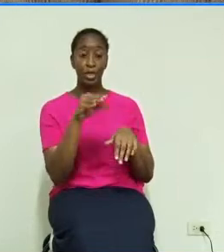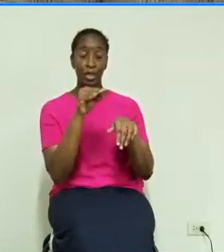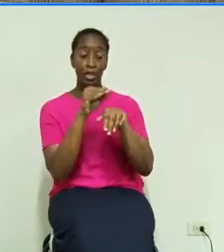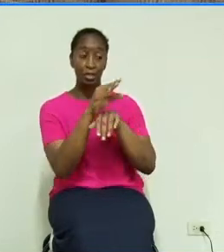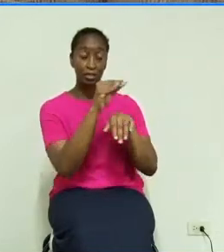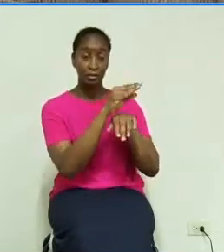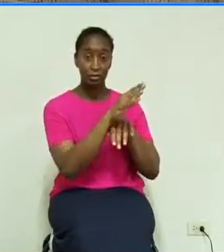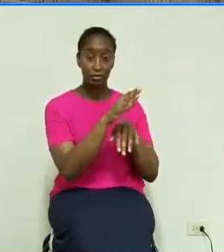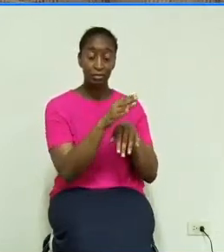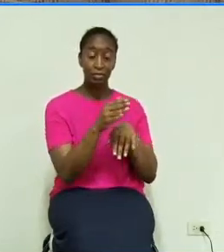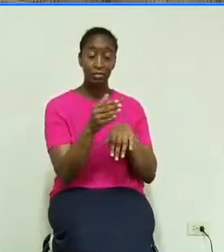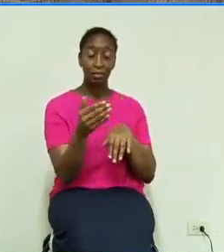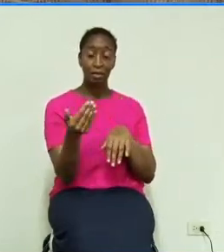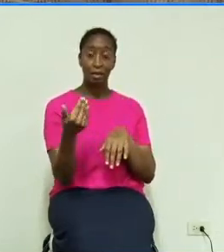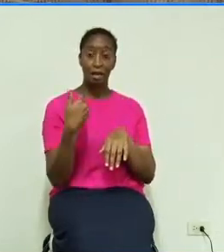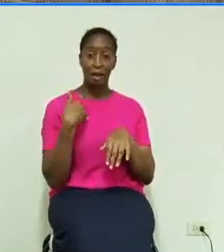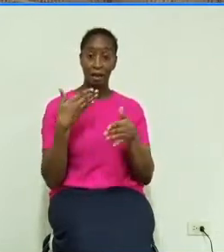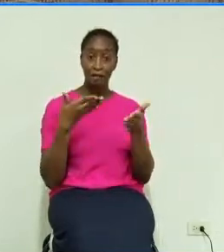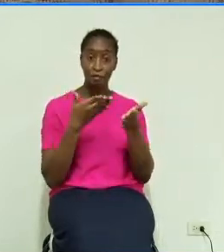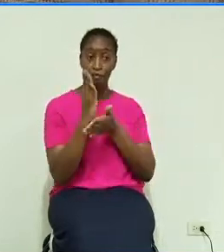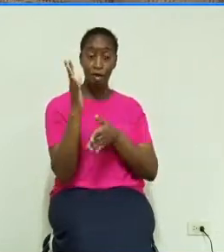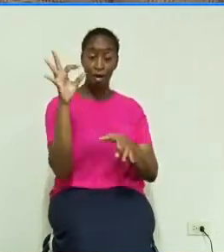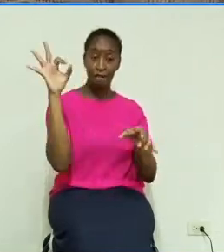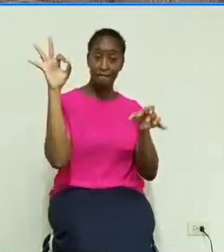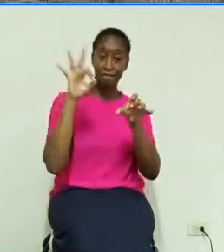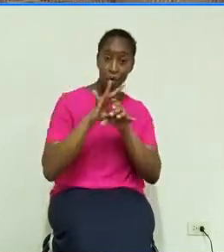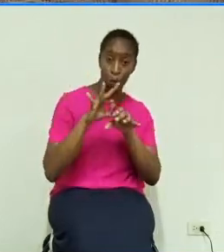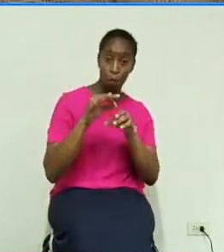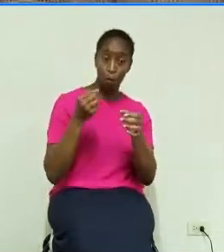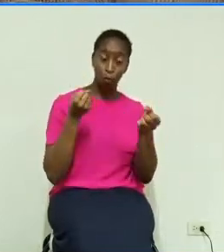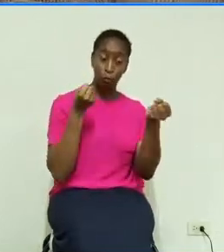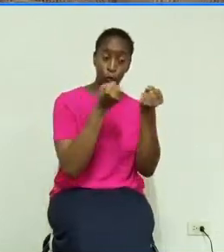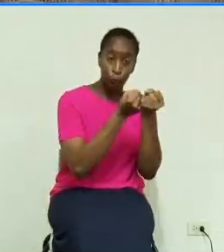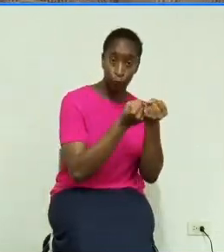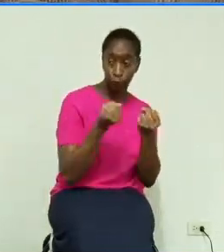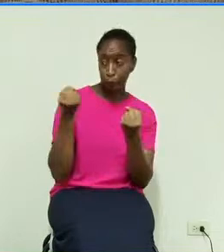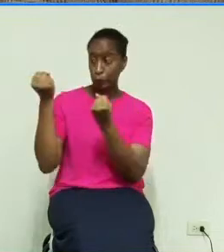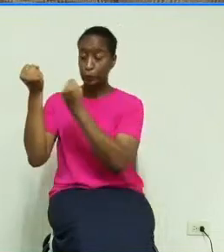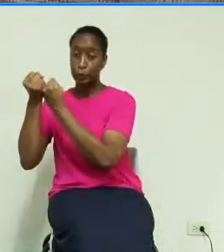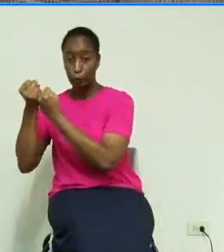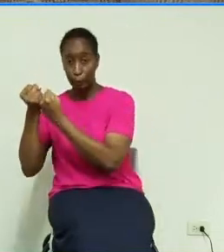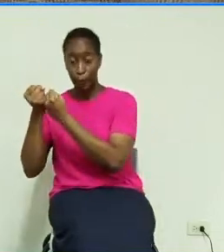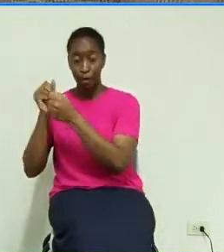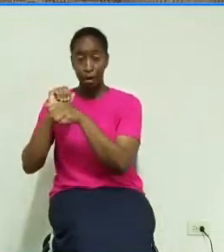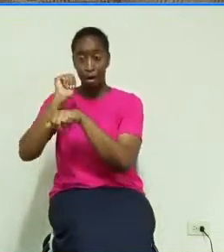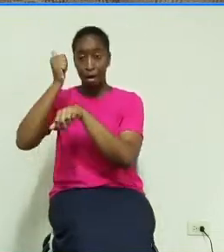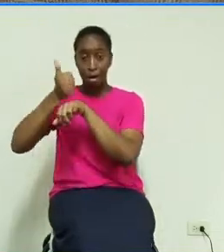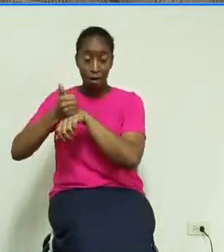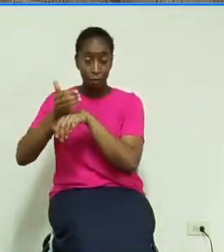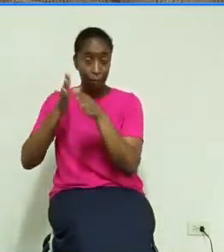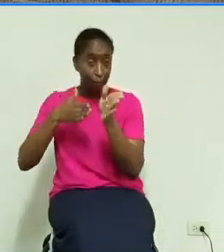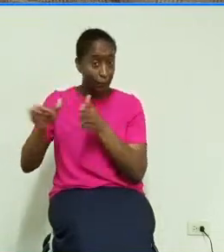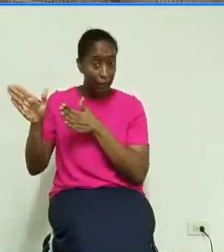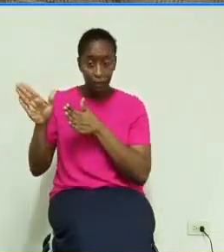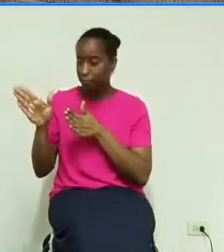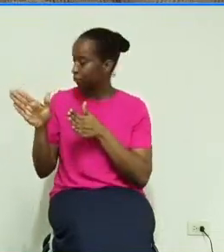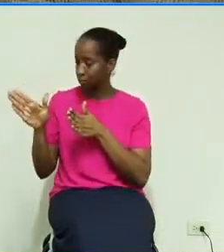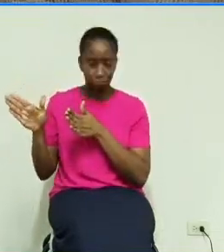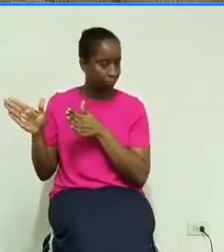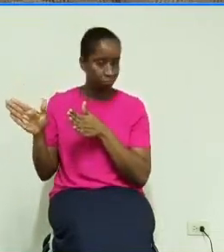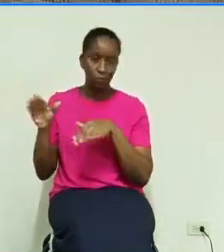started, governments must govern, and there must be order and certainty